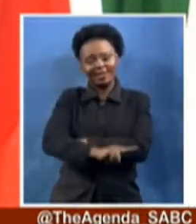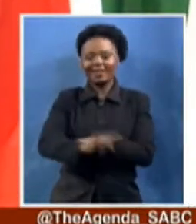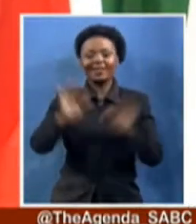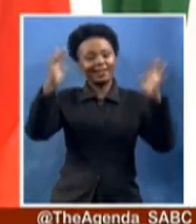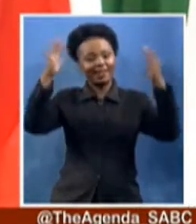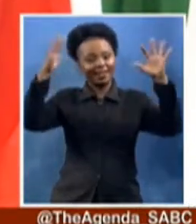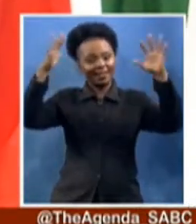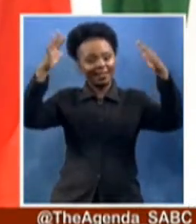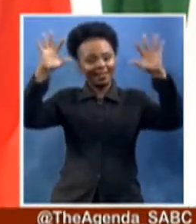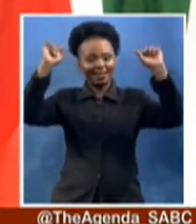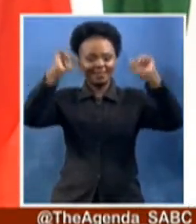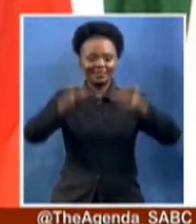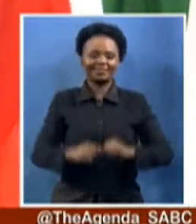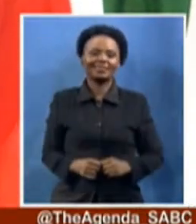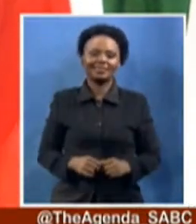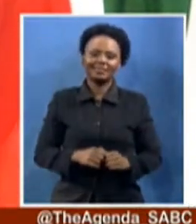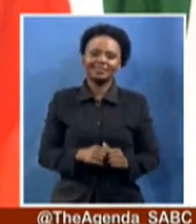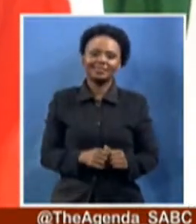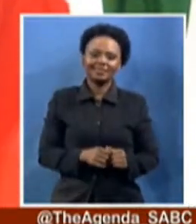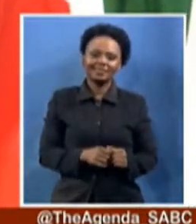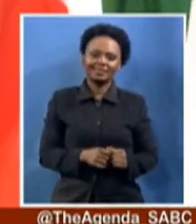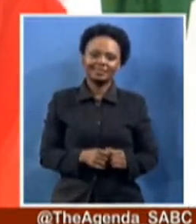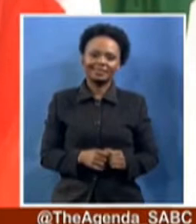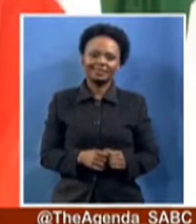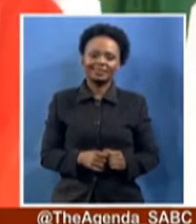Minister Nathi Mthethwa, back to you.